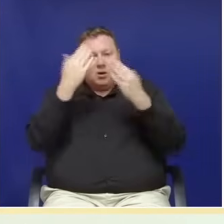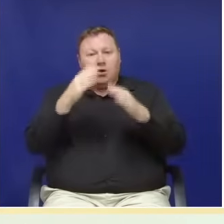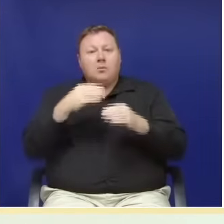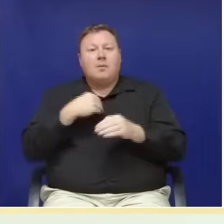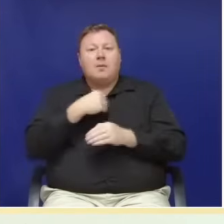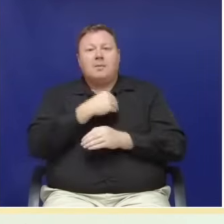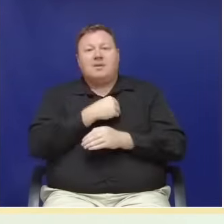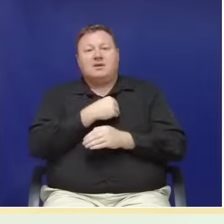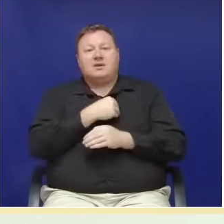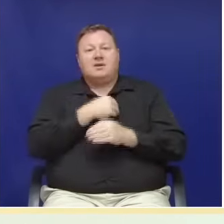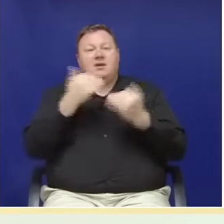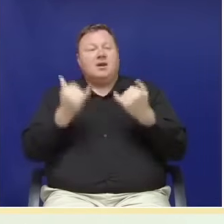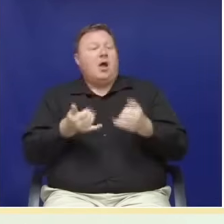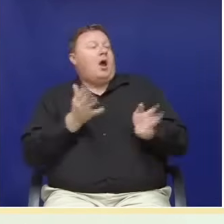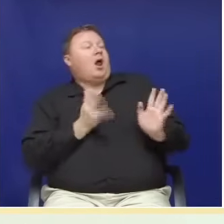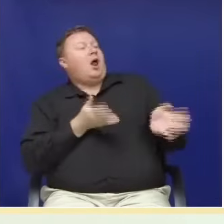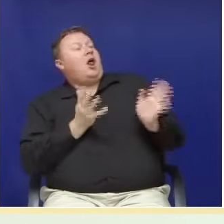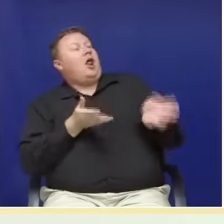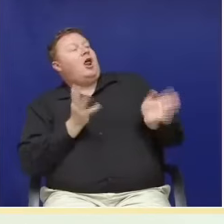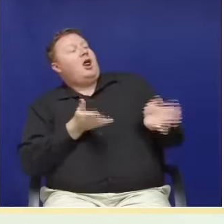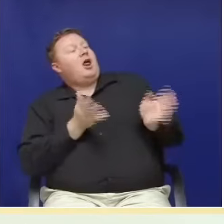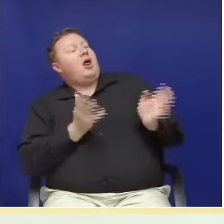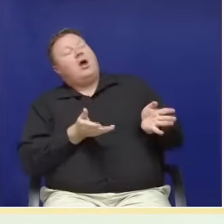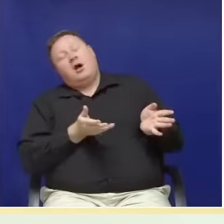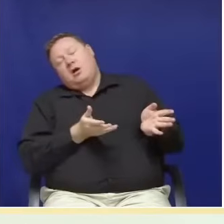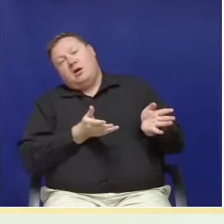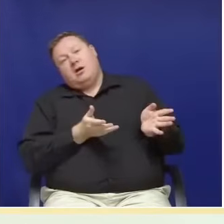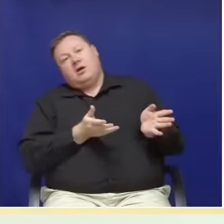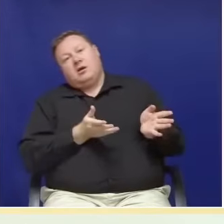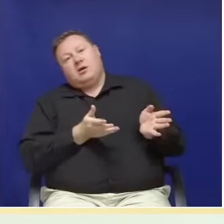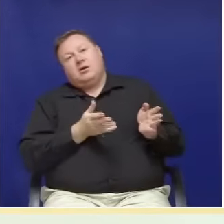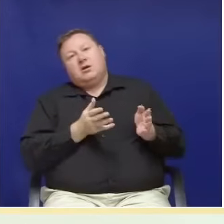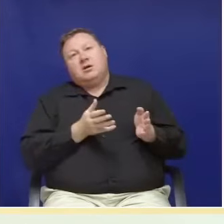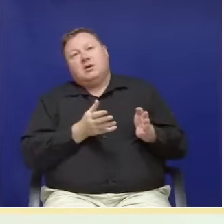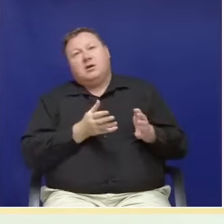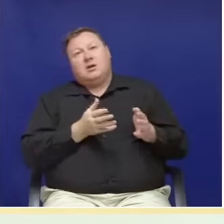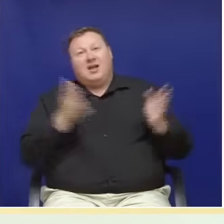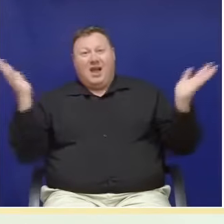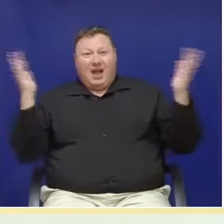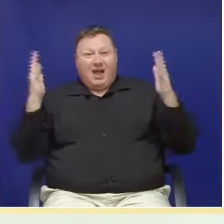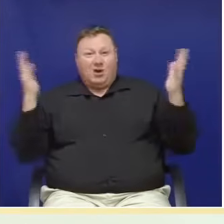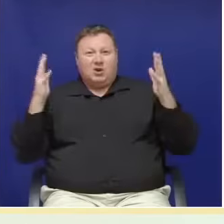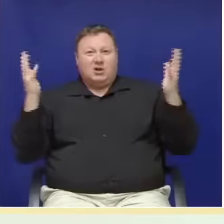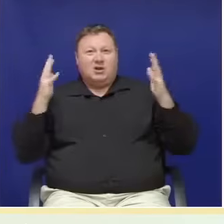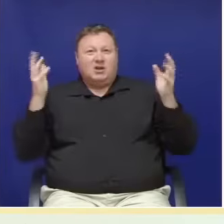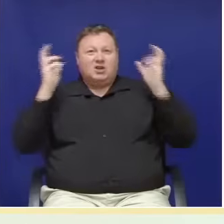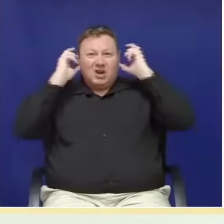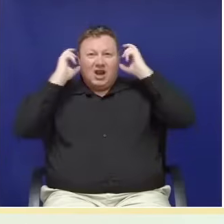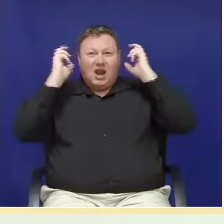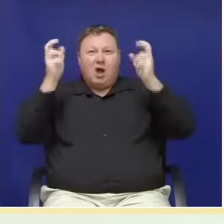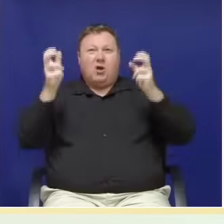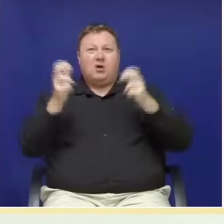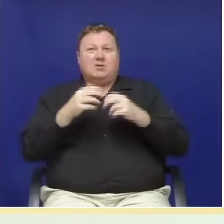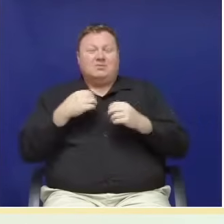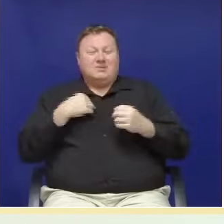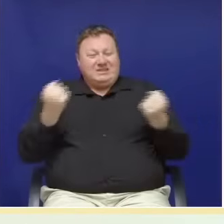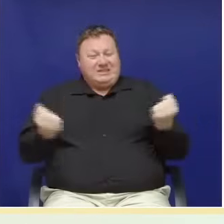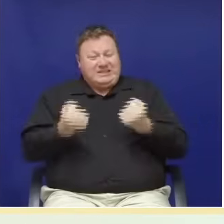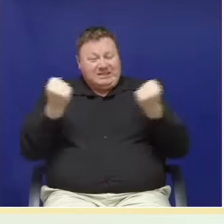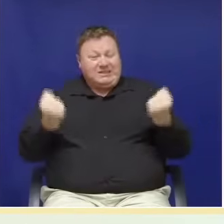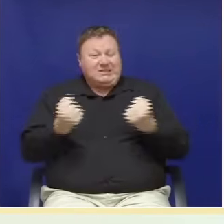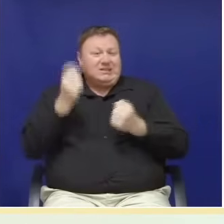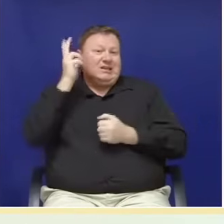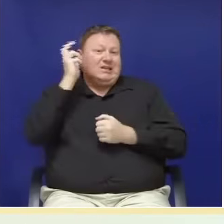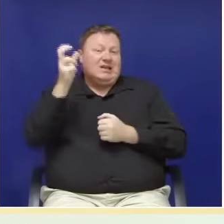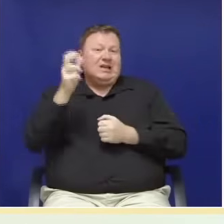who are now busy conversing with each other, the air conditioners are quite loud and I'm struggling to hear